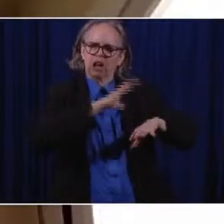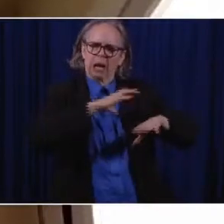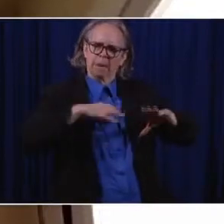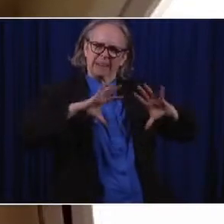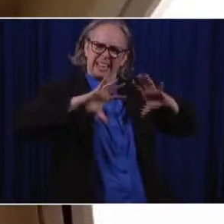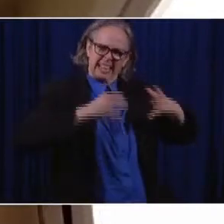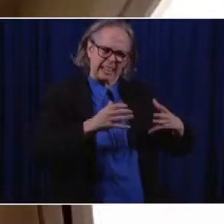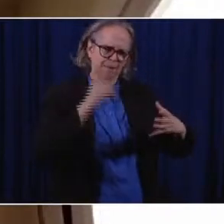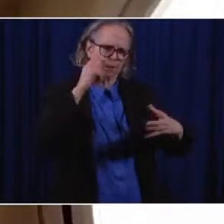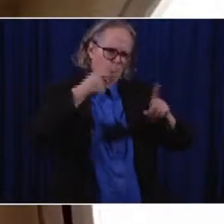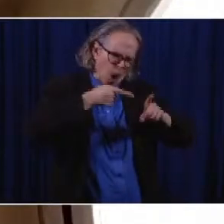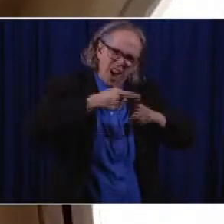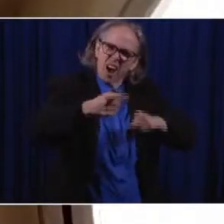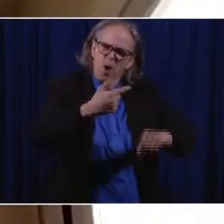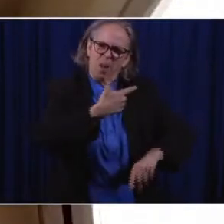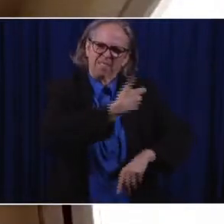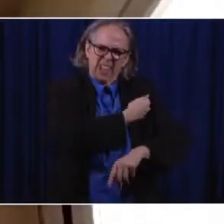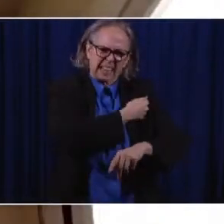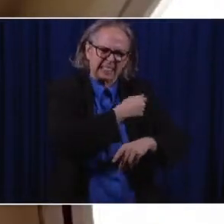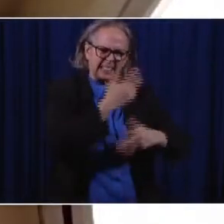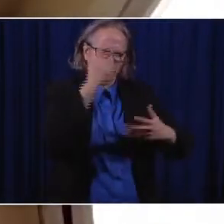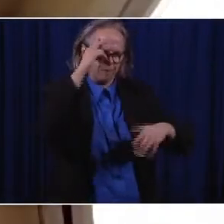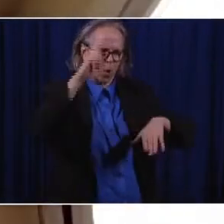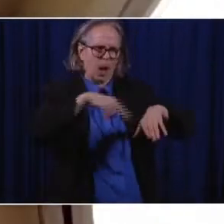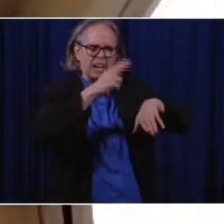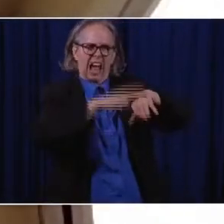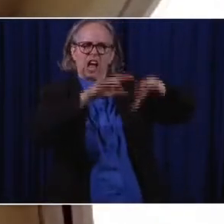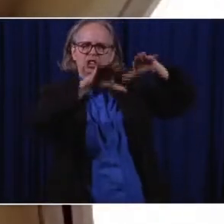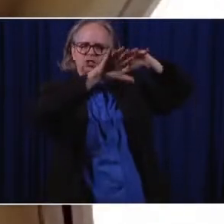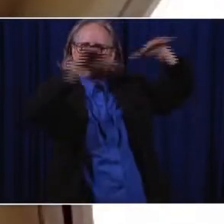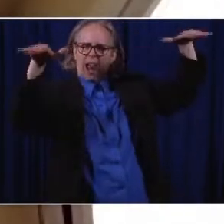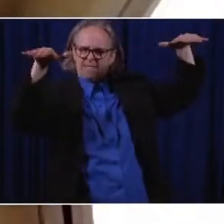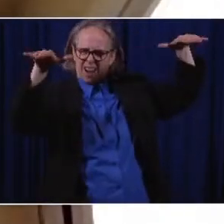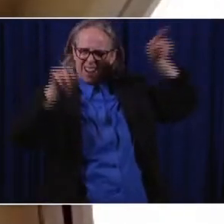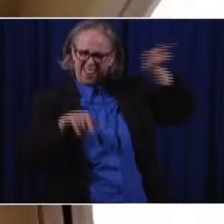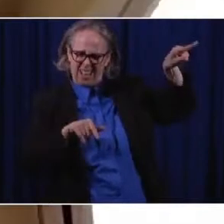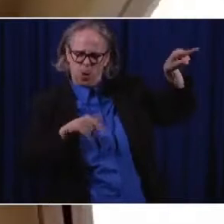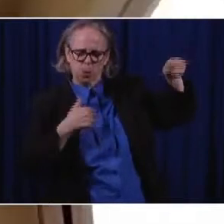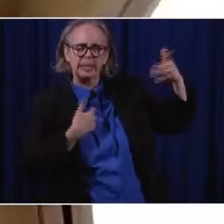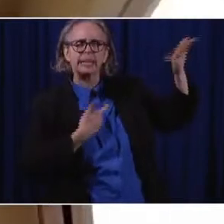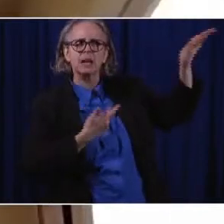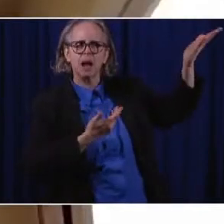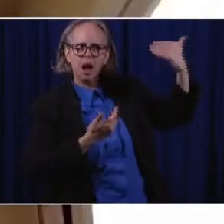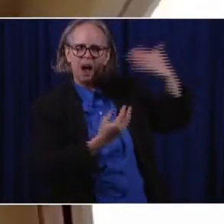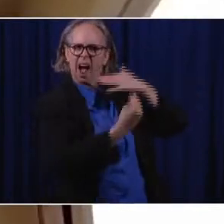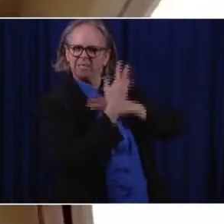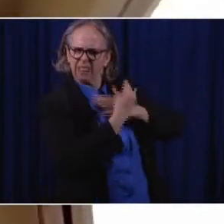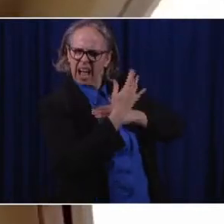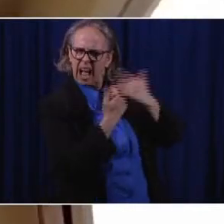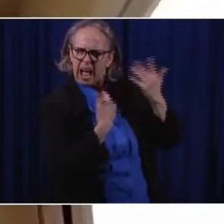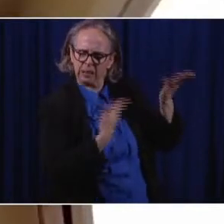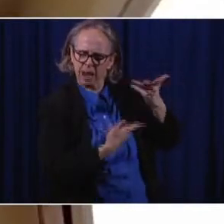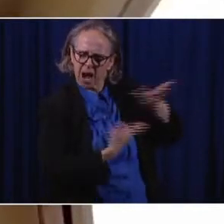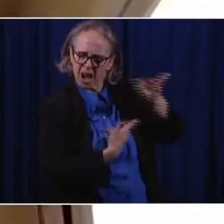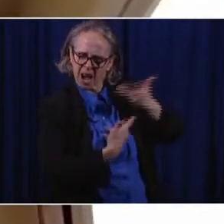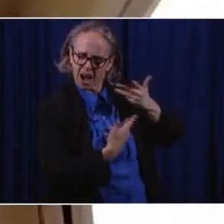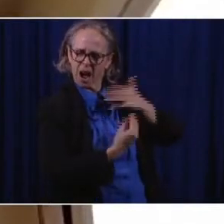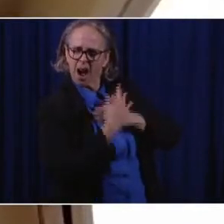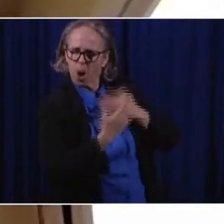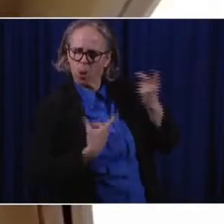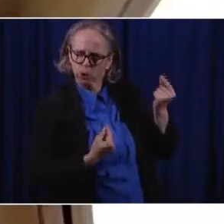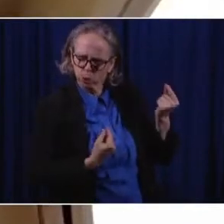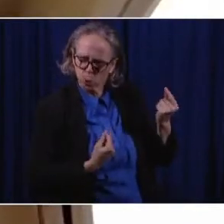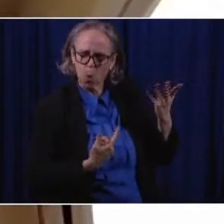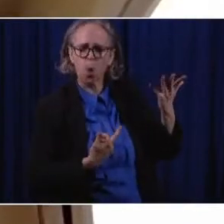detailed guidance regarding all immunizations. So we are working in close concert with federal authorities, including the